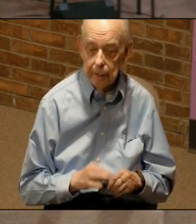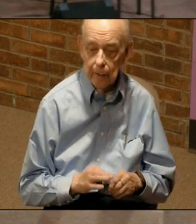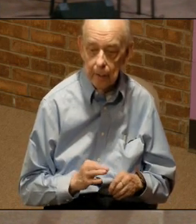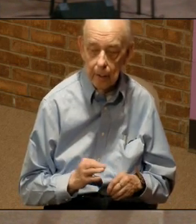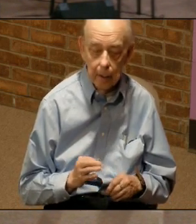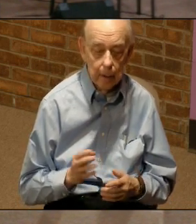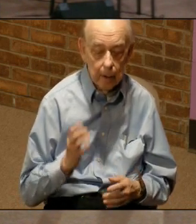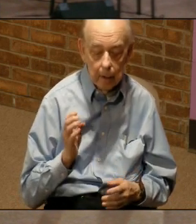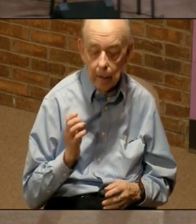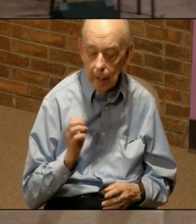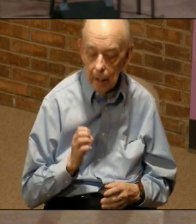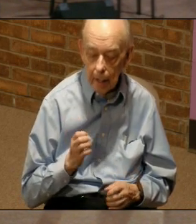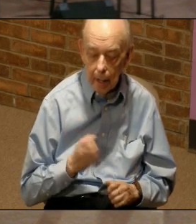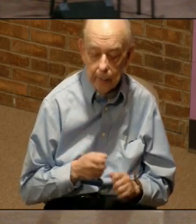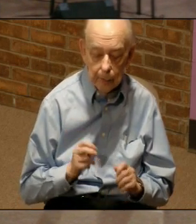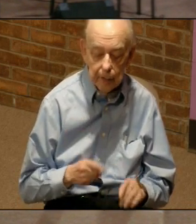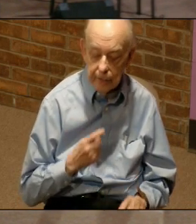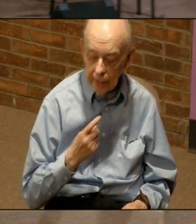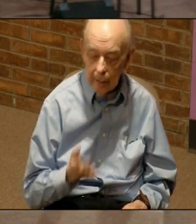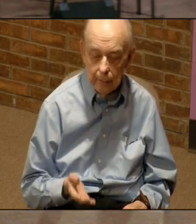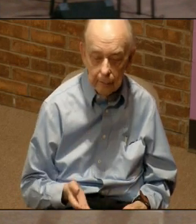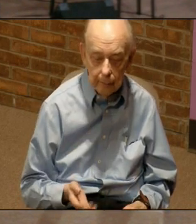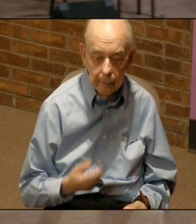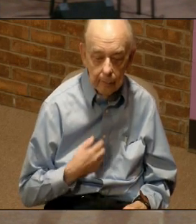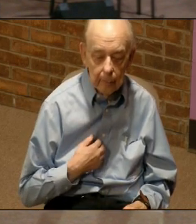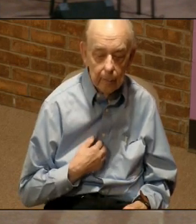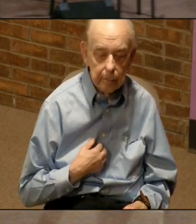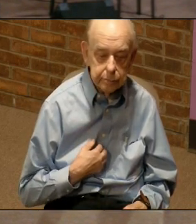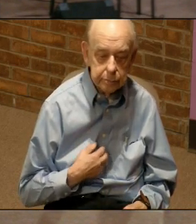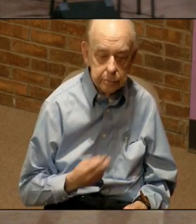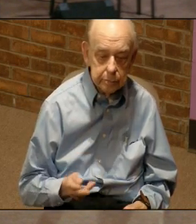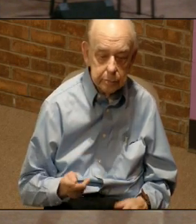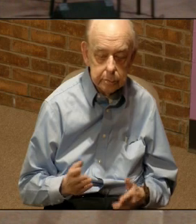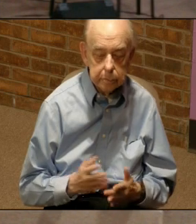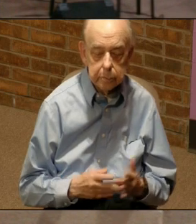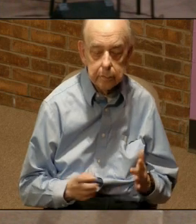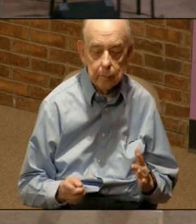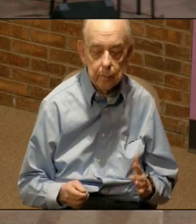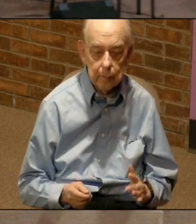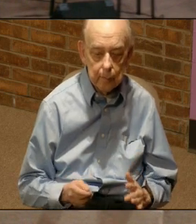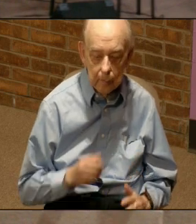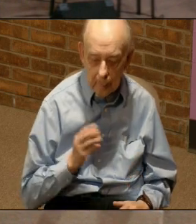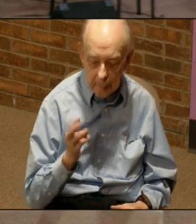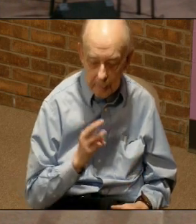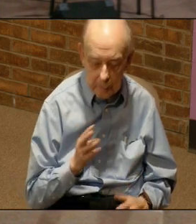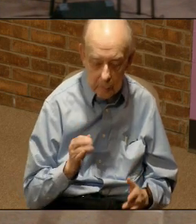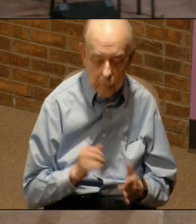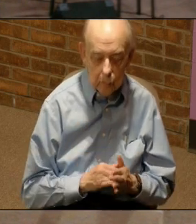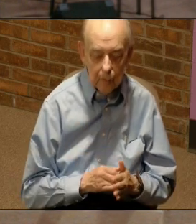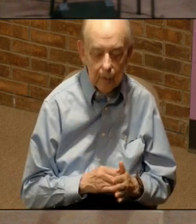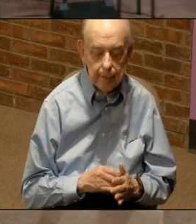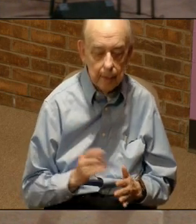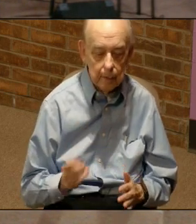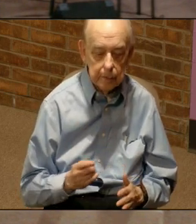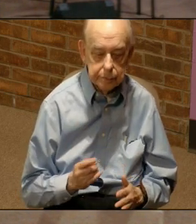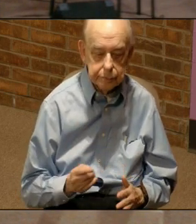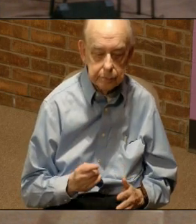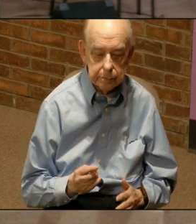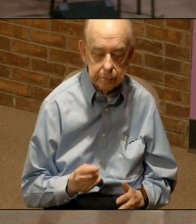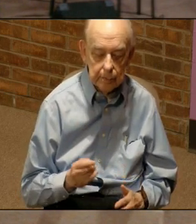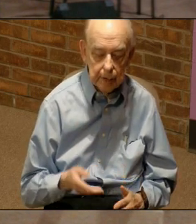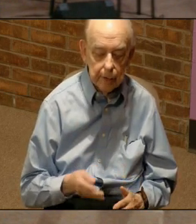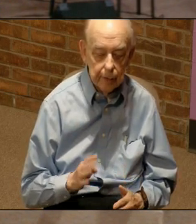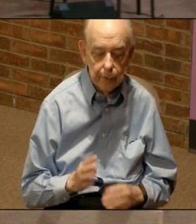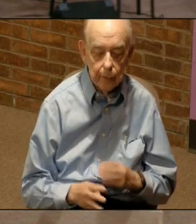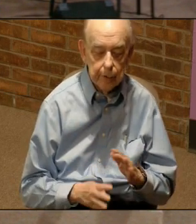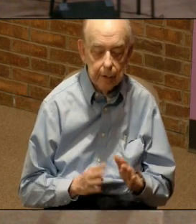what's everybody saying? You have some that are saying, don't worry about it, he's only going to be in there 4